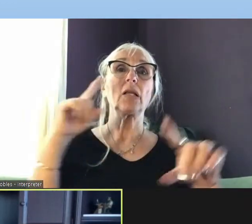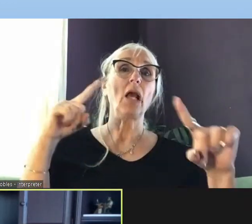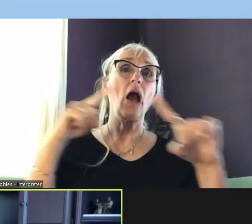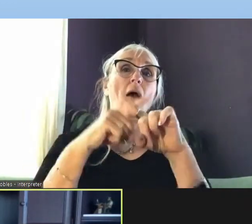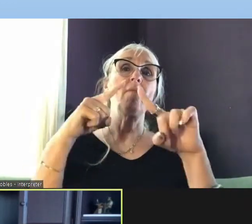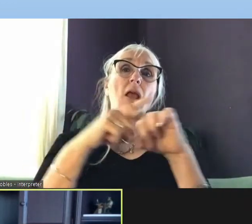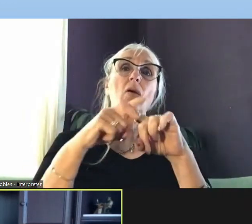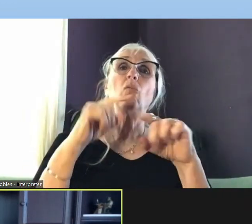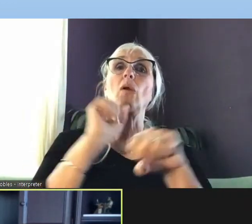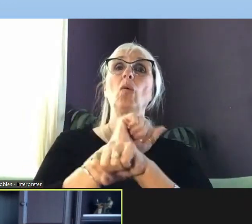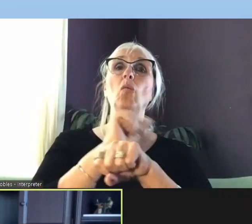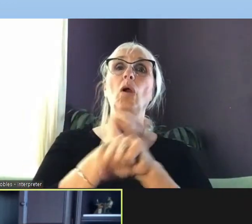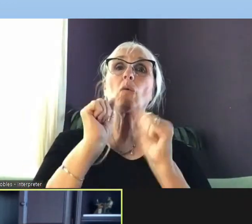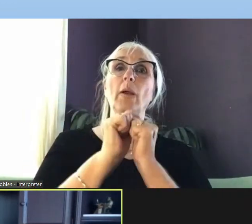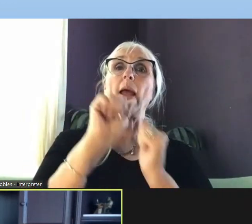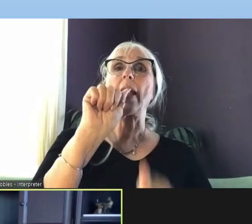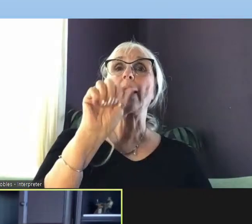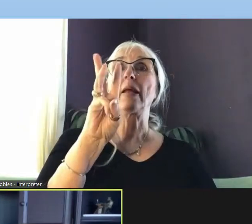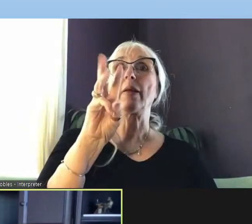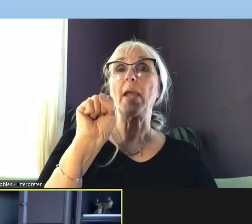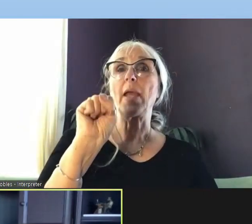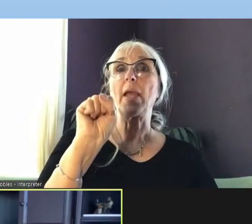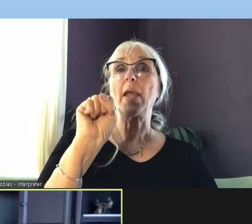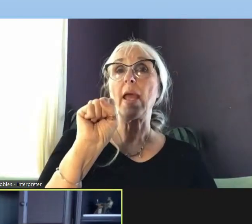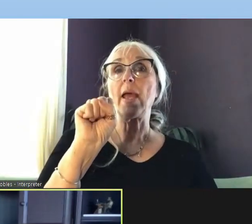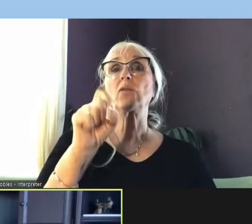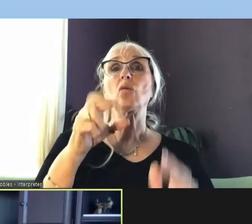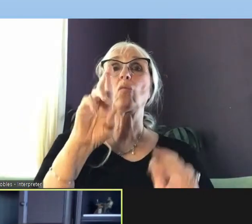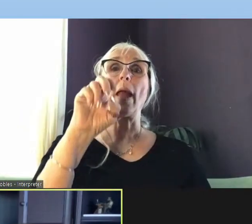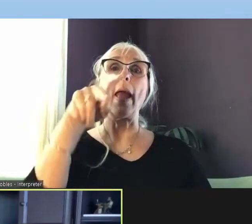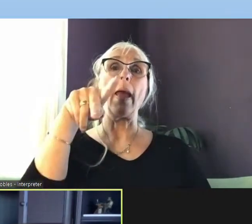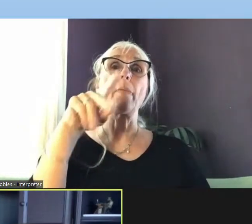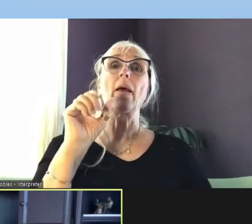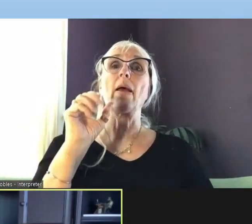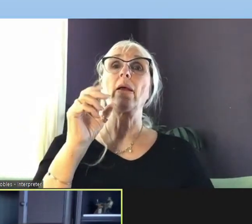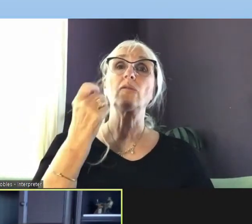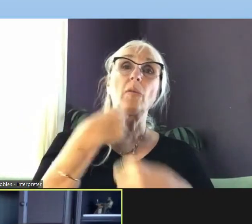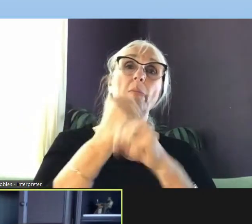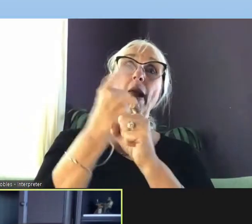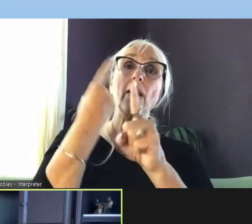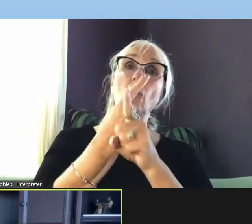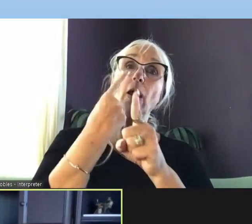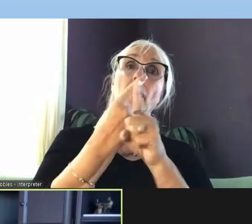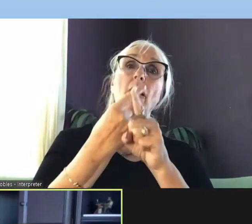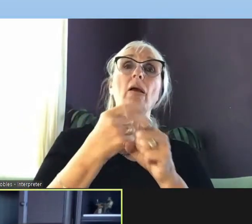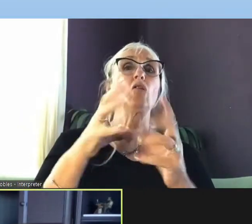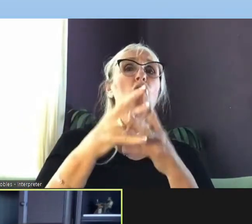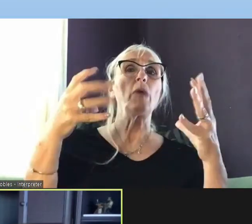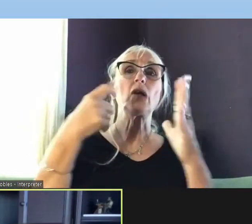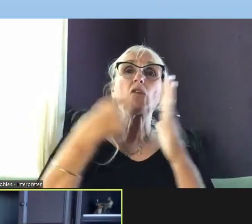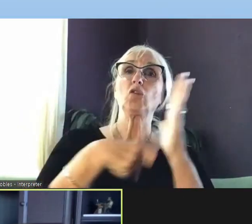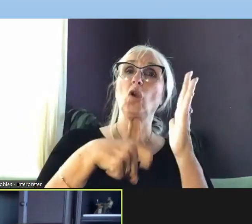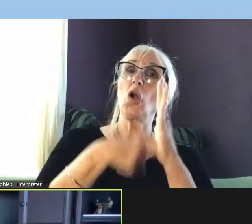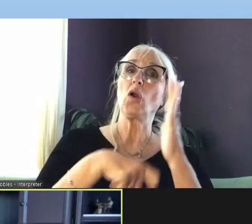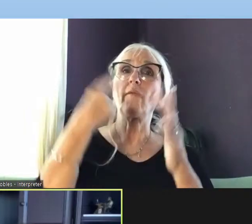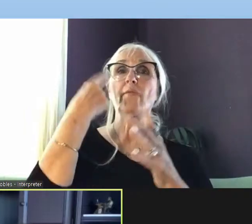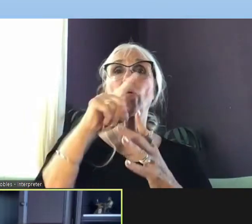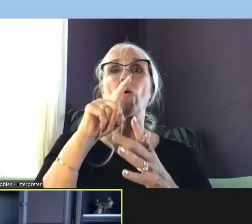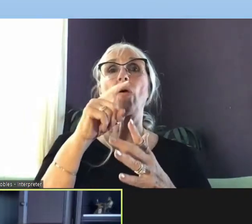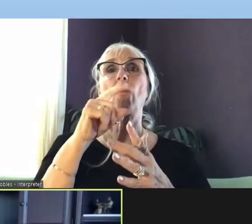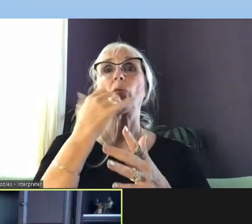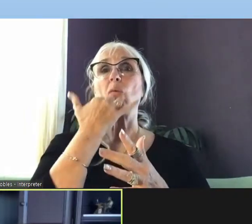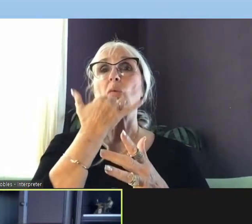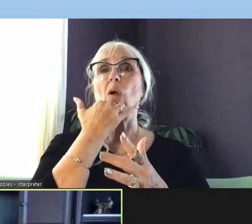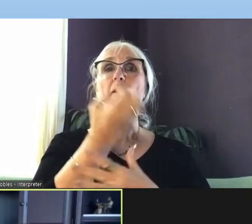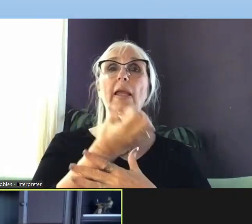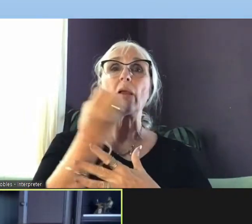with our AWS representatives to correct these overbillings that occurred due to faulty equipment that